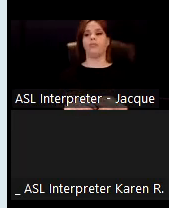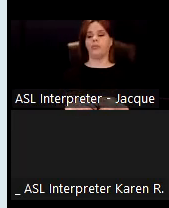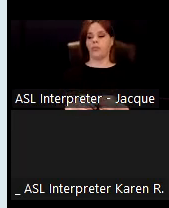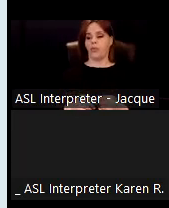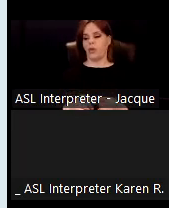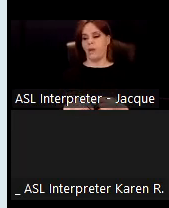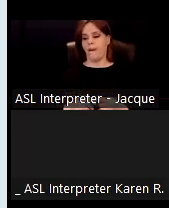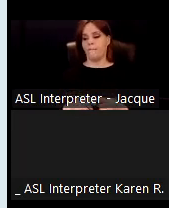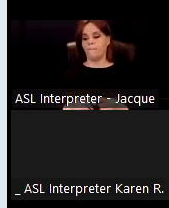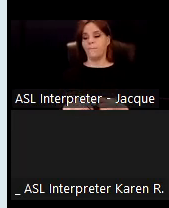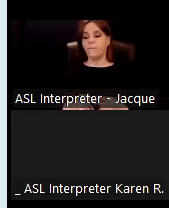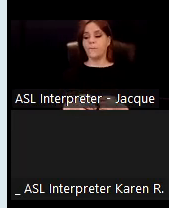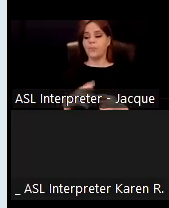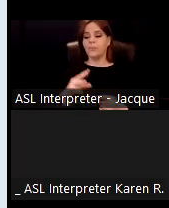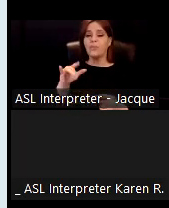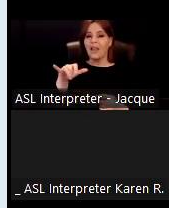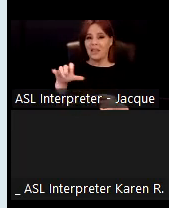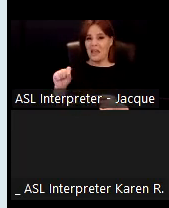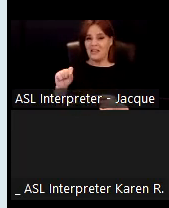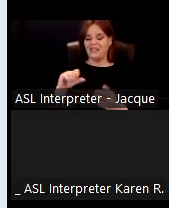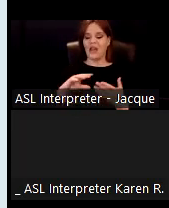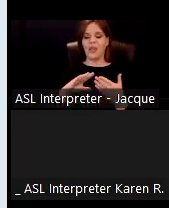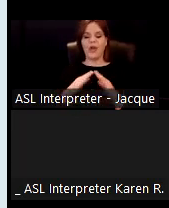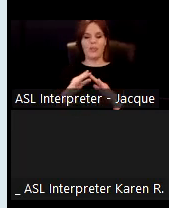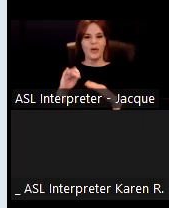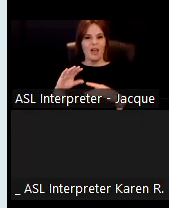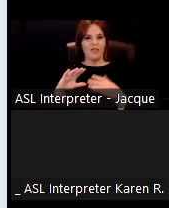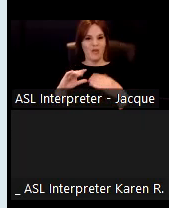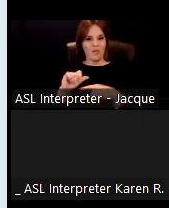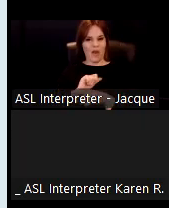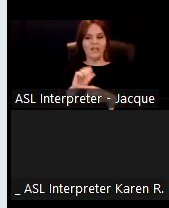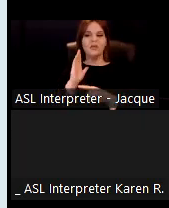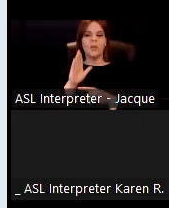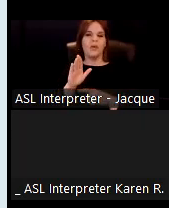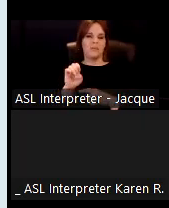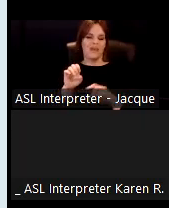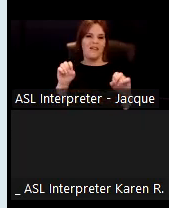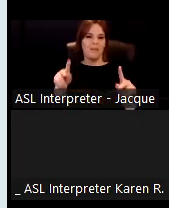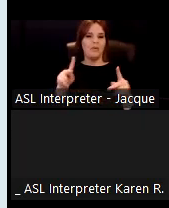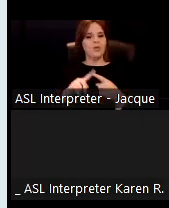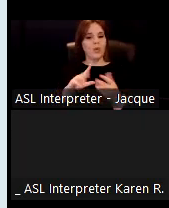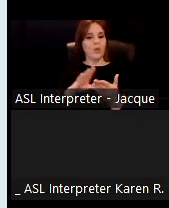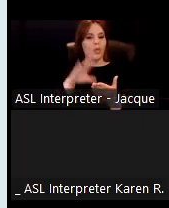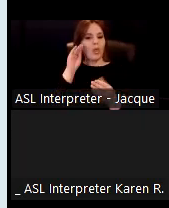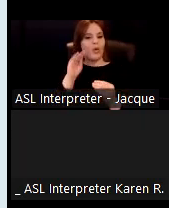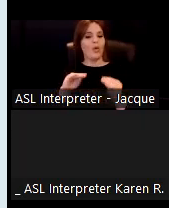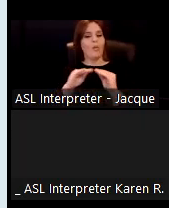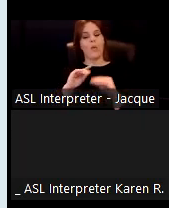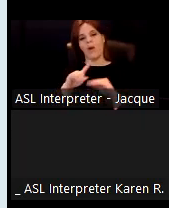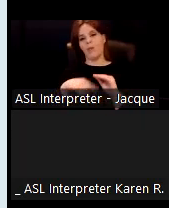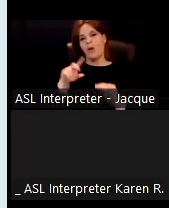And yes, Betsy, the community of practice will be an opportunity to learn more about DHH